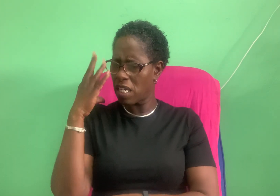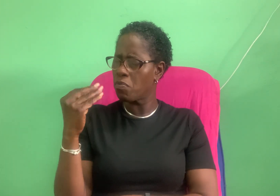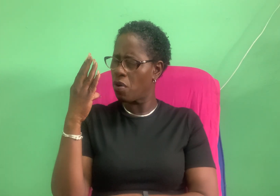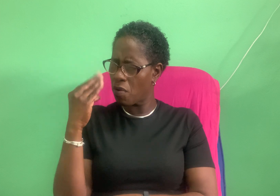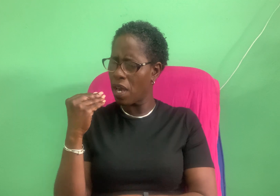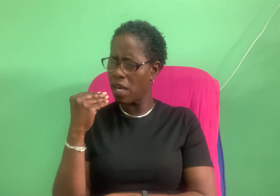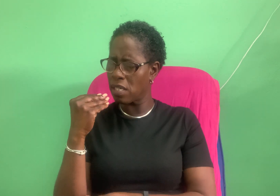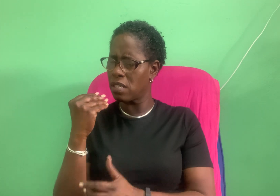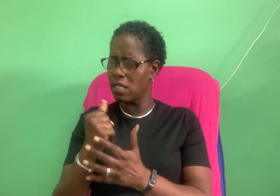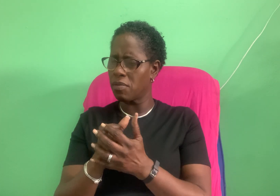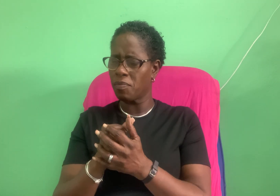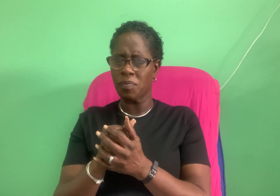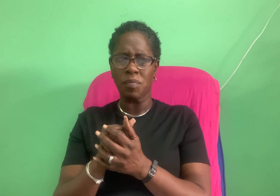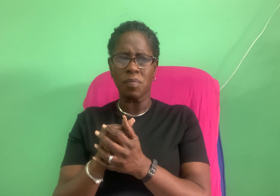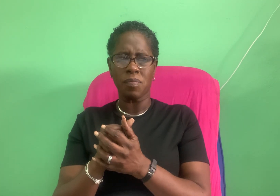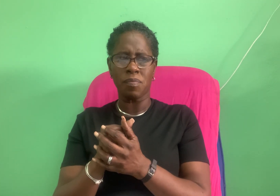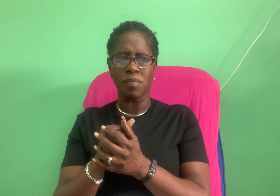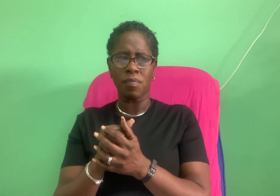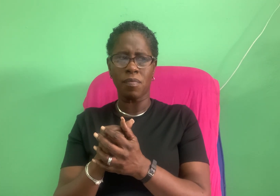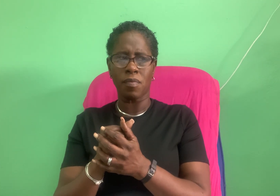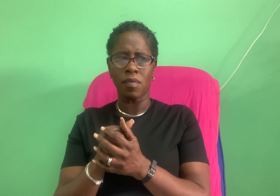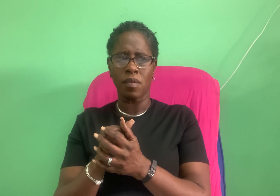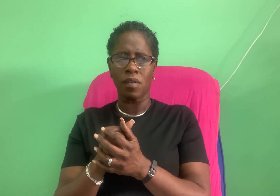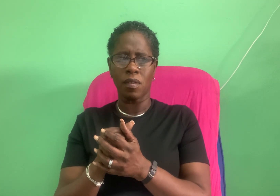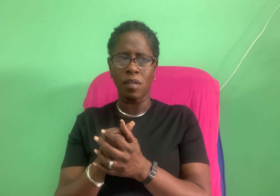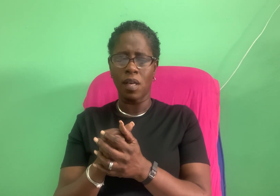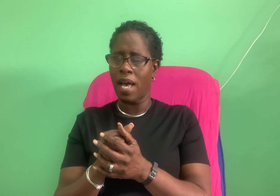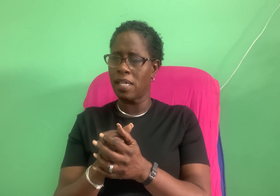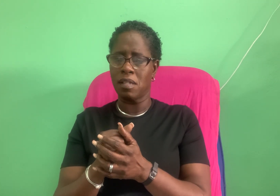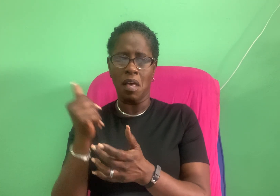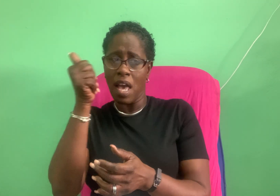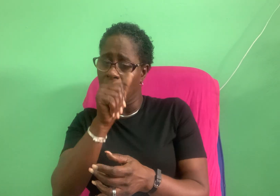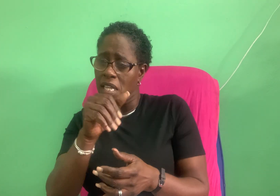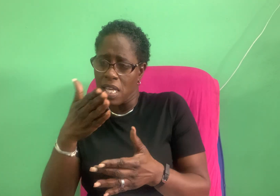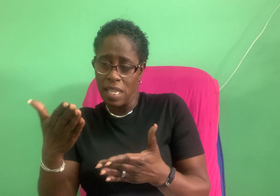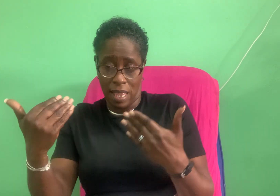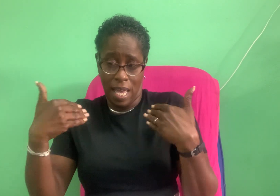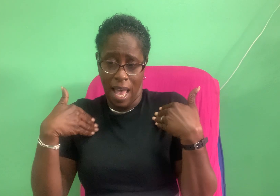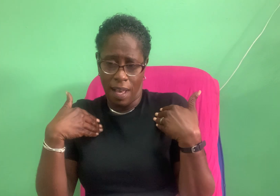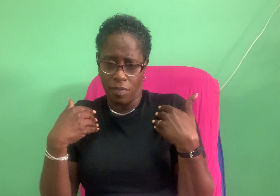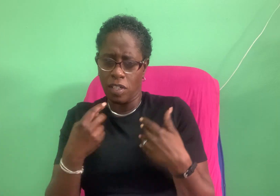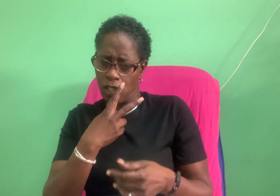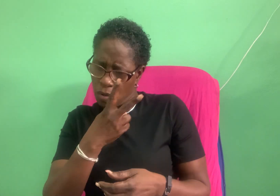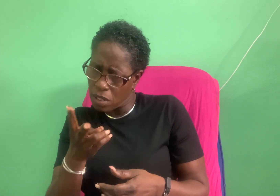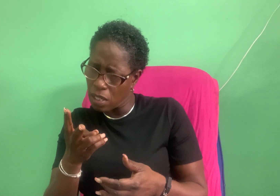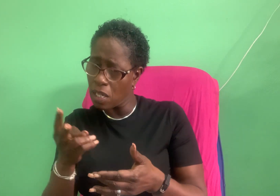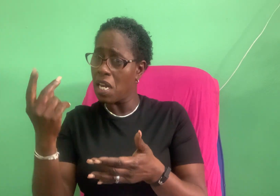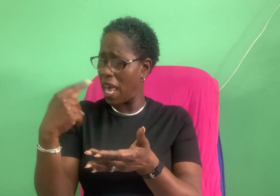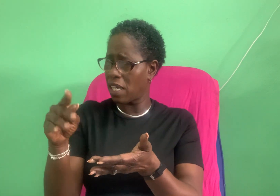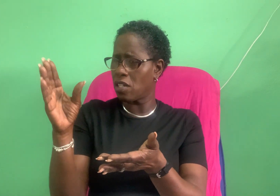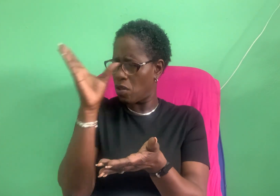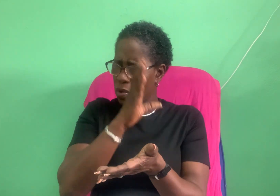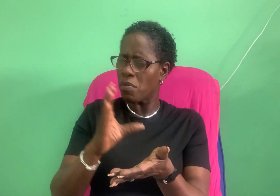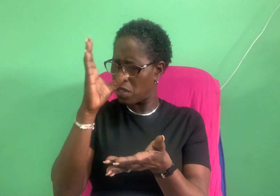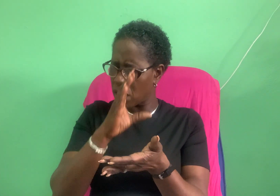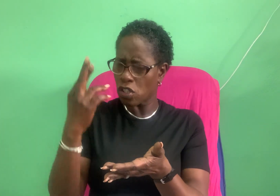experiences, anecdotes, and whatever indications we may have or may be able to glean from the data